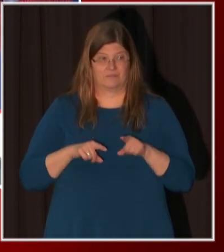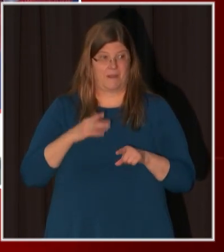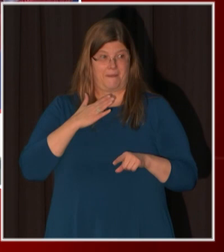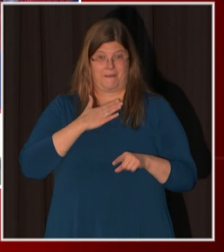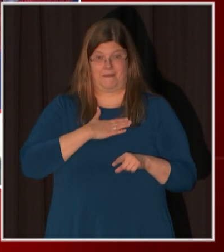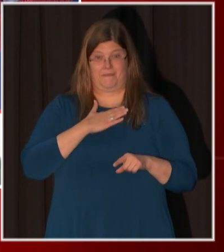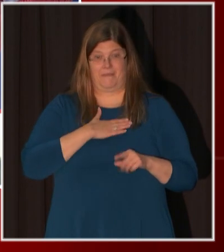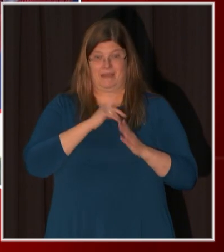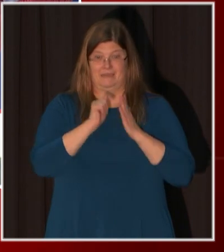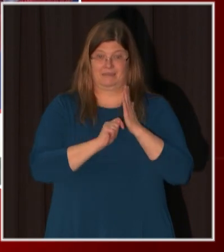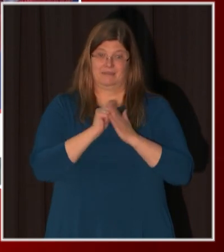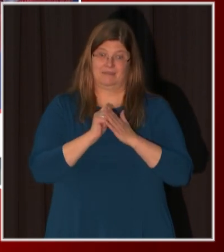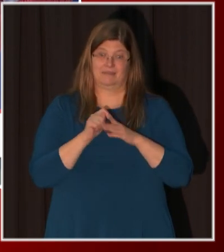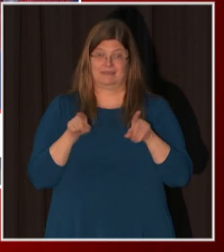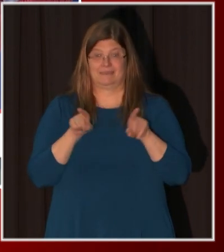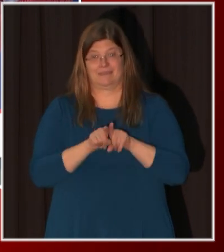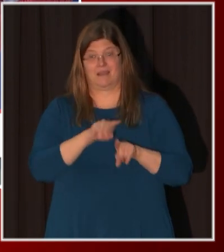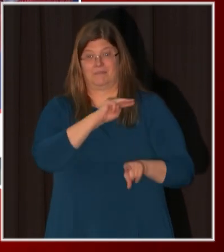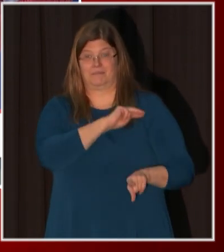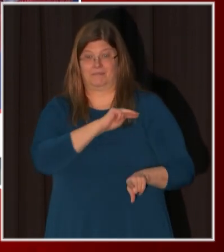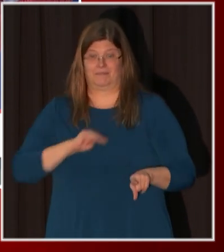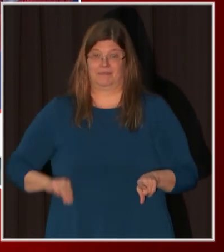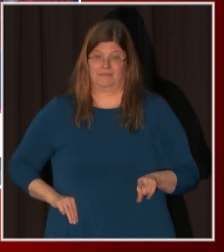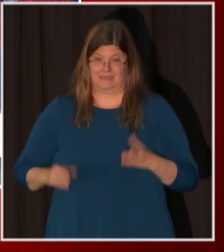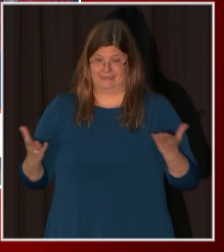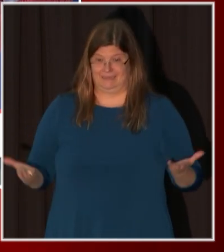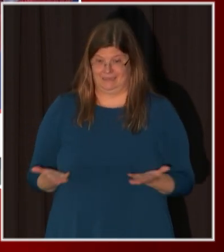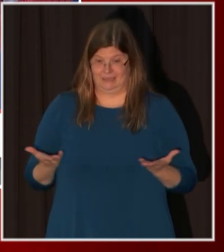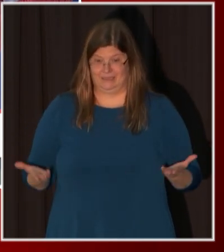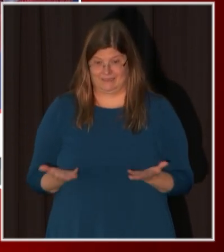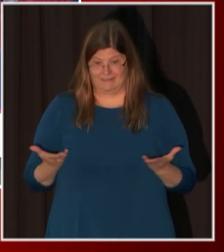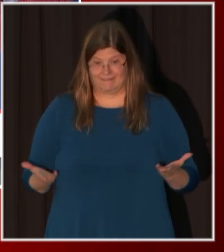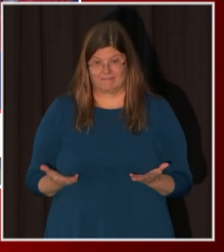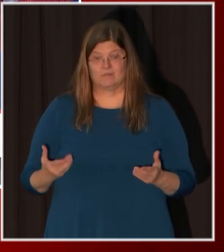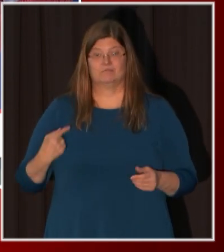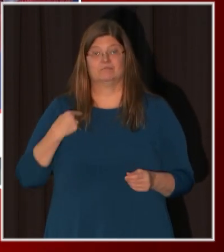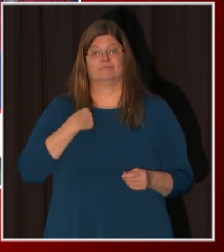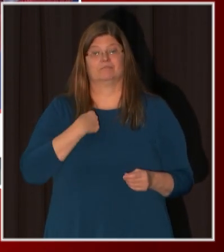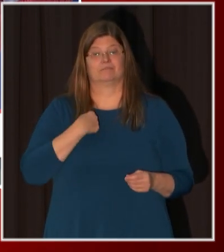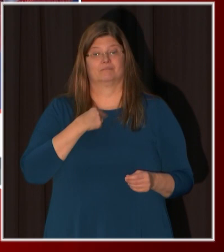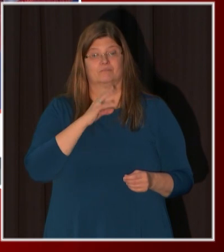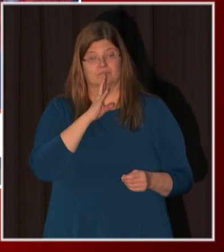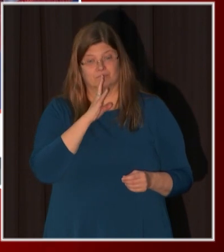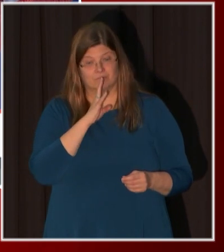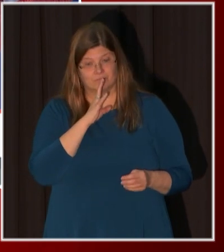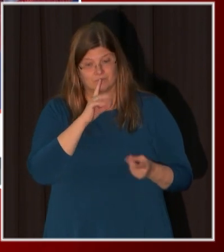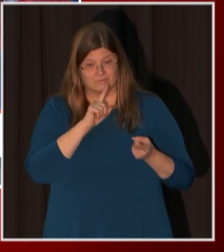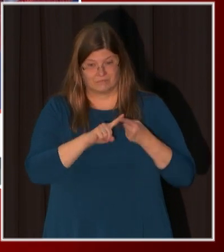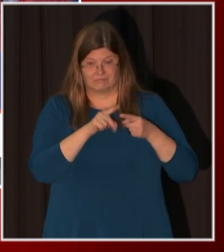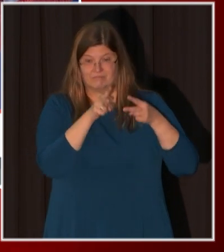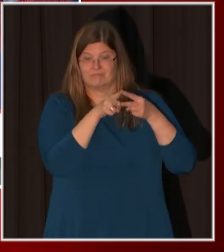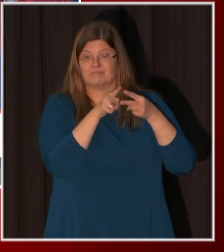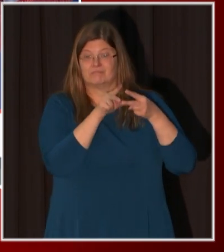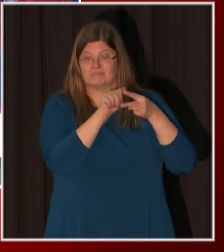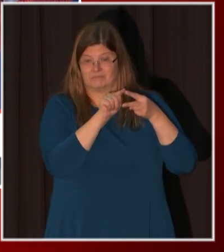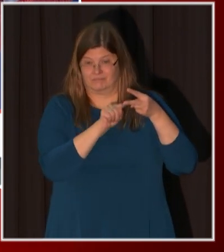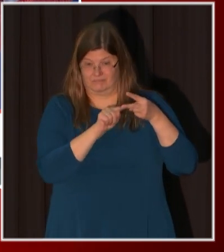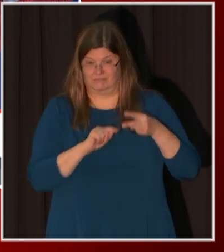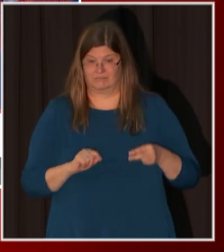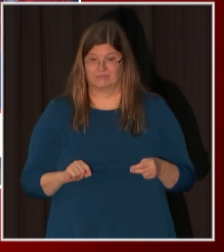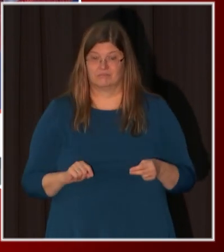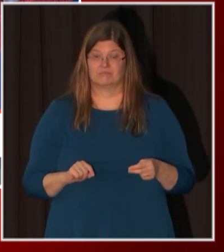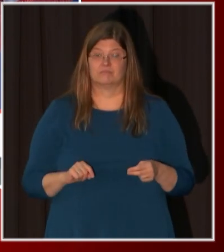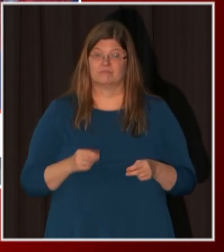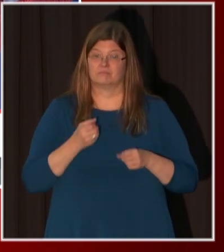I've had the experience of talking to these leaders in a couple of